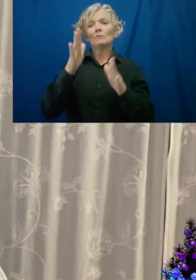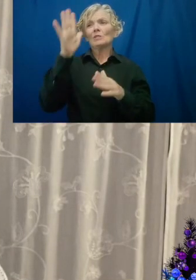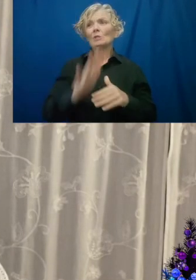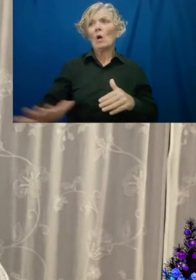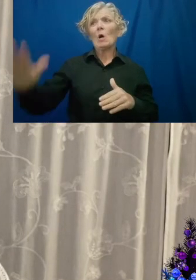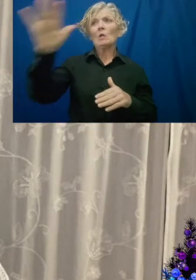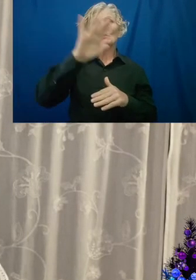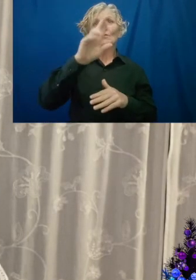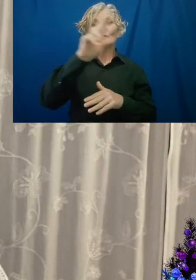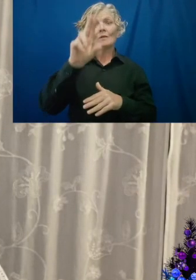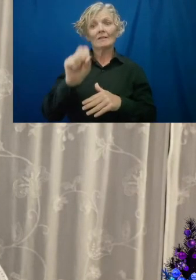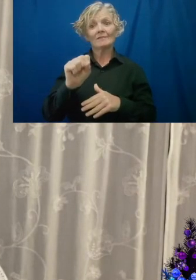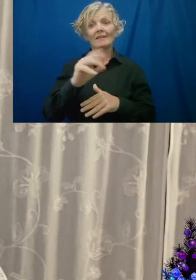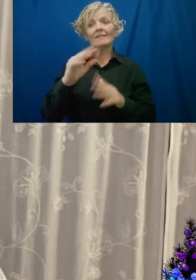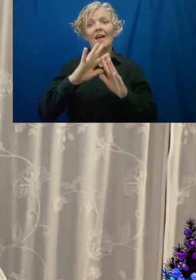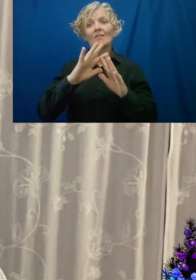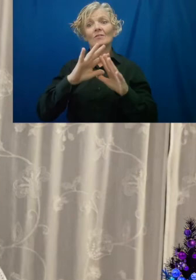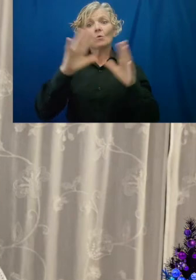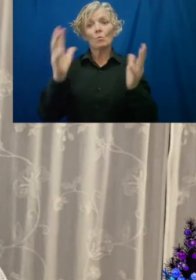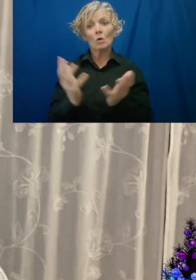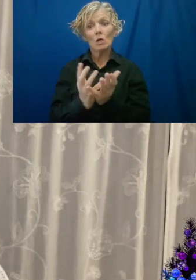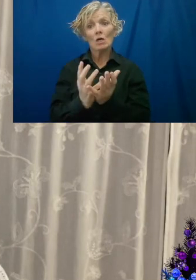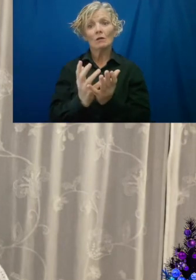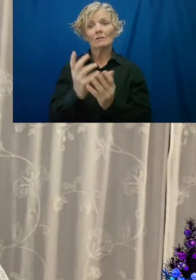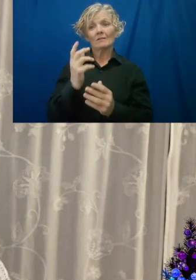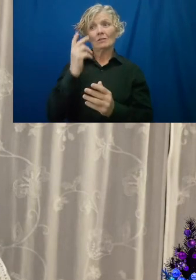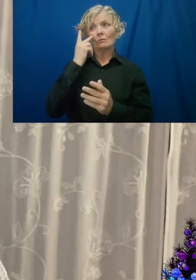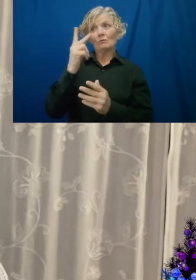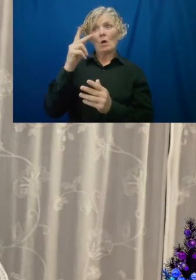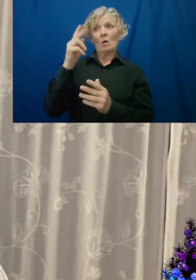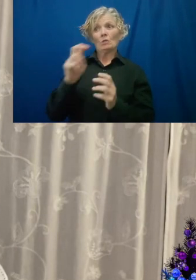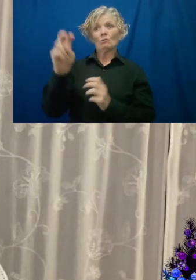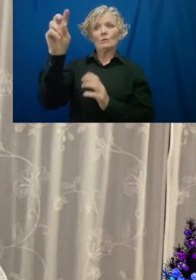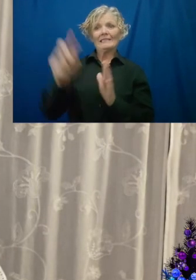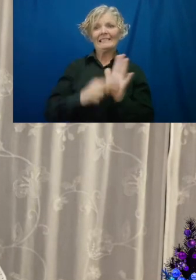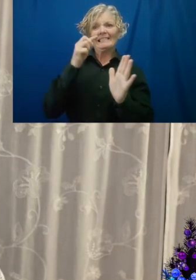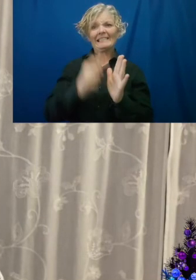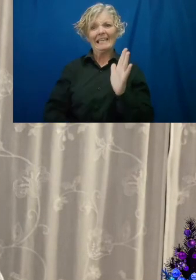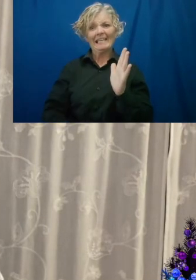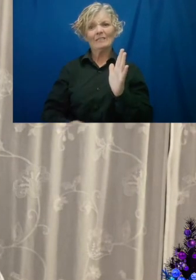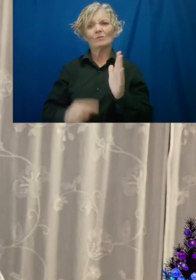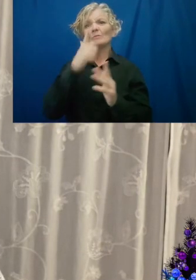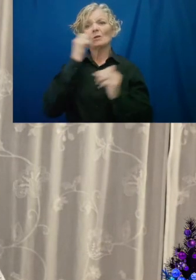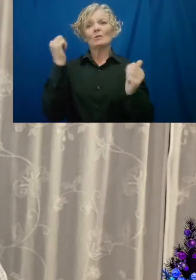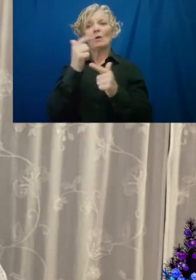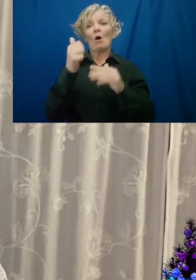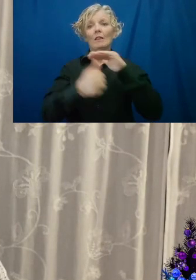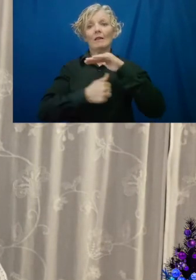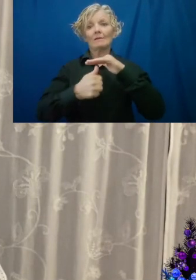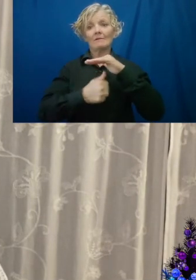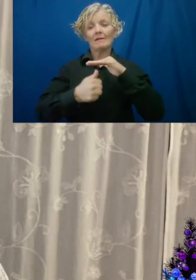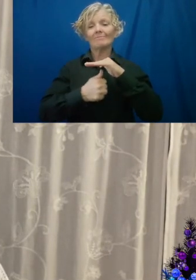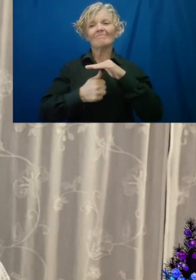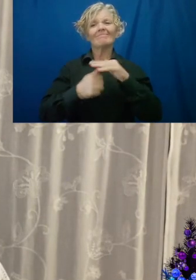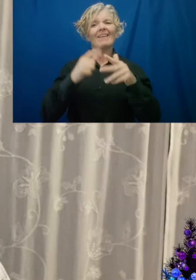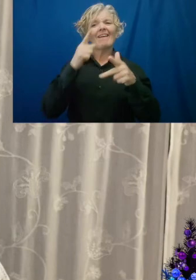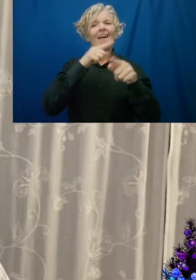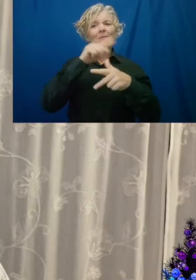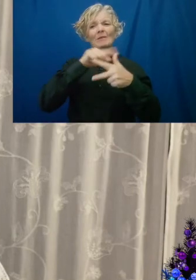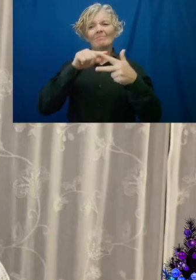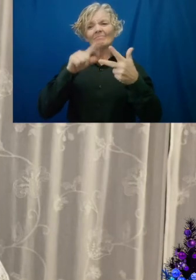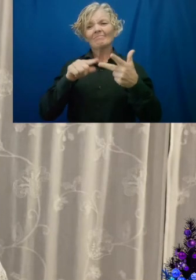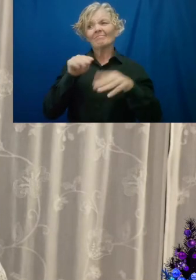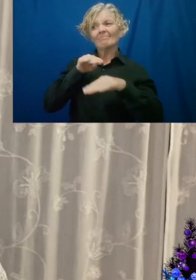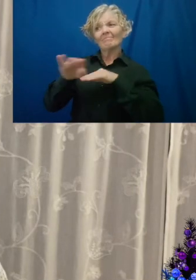world were watching their tours get canceled as we all went into lockdown and distancing. The combination of these